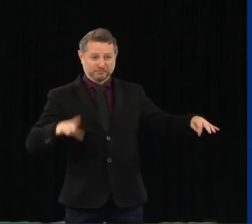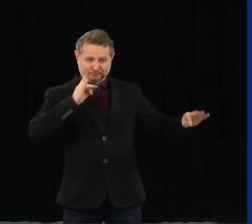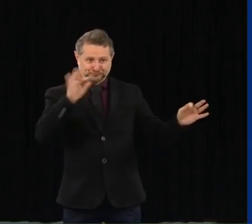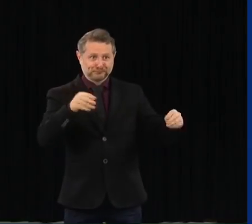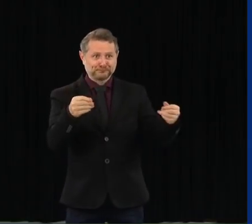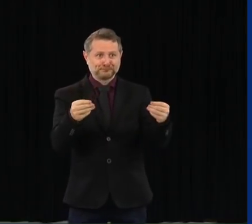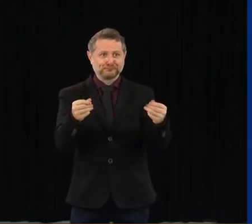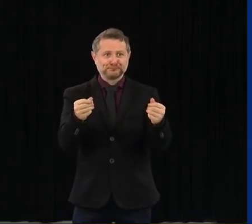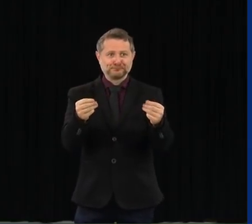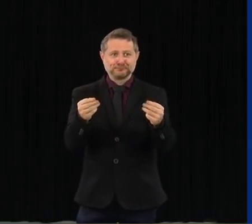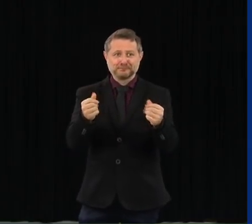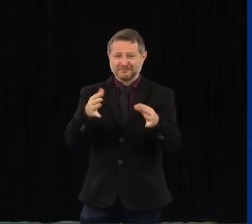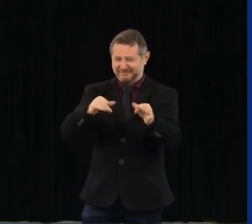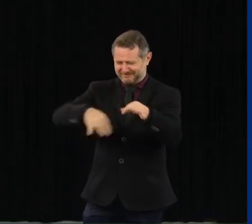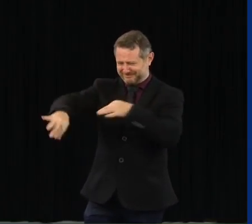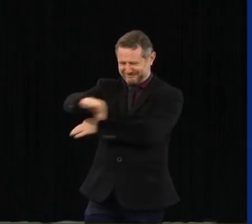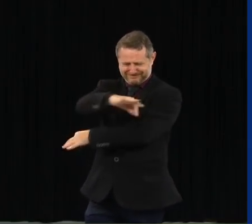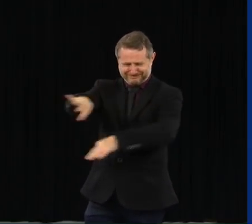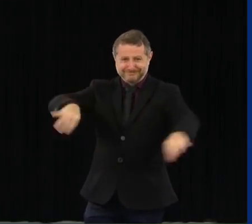There's